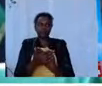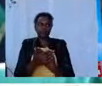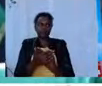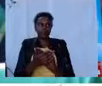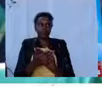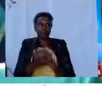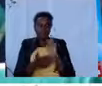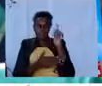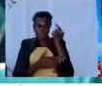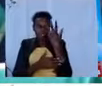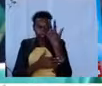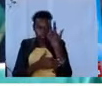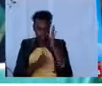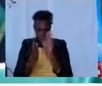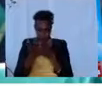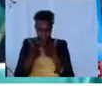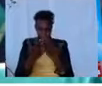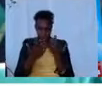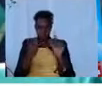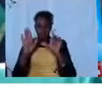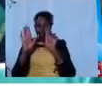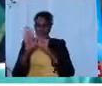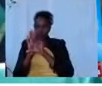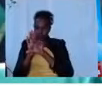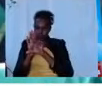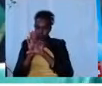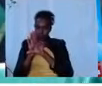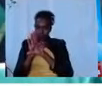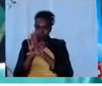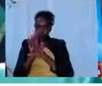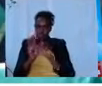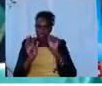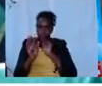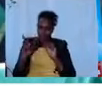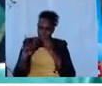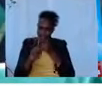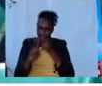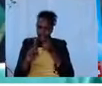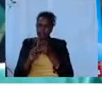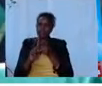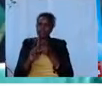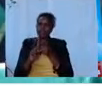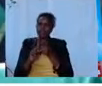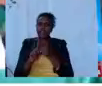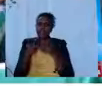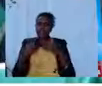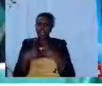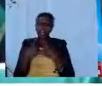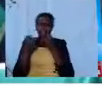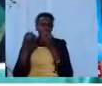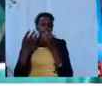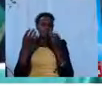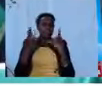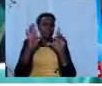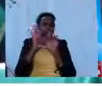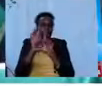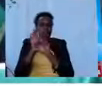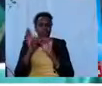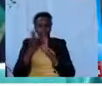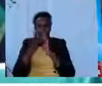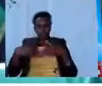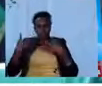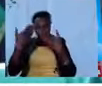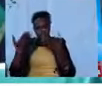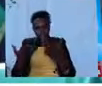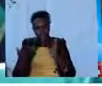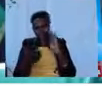In the first five books of the law, of the Old Testament, there are many laws that were given by